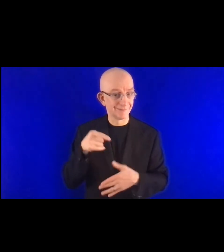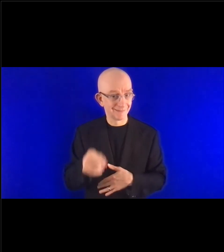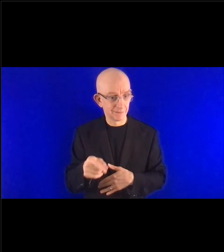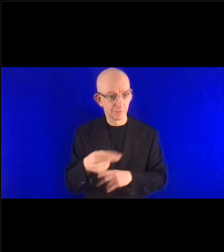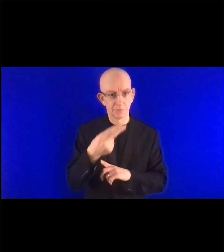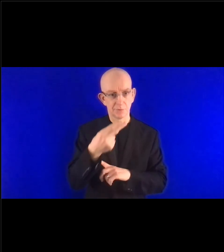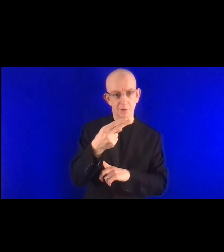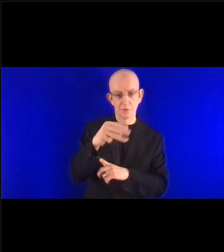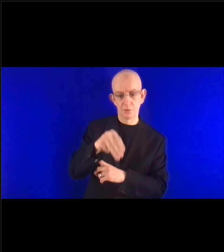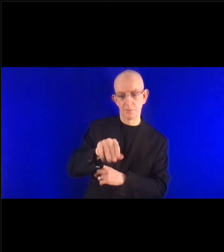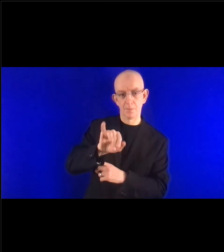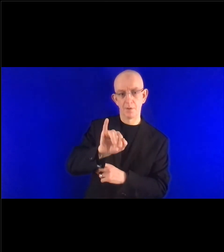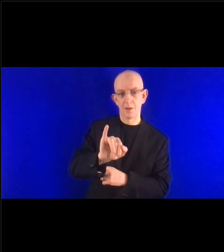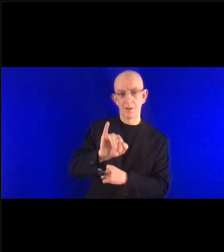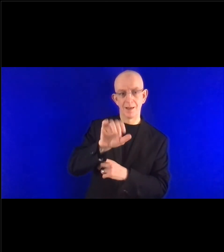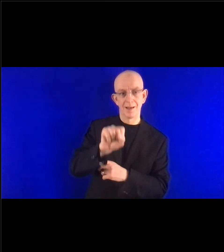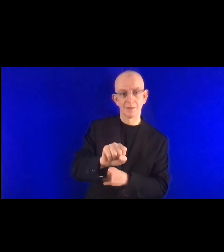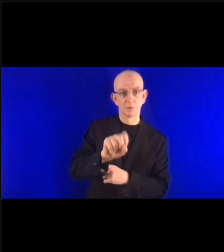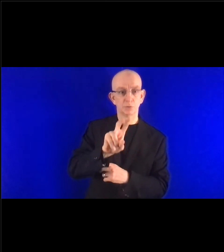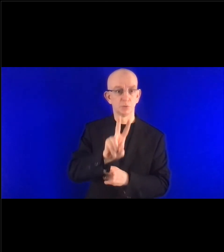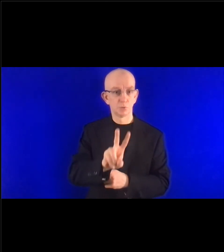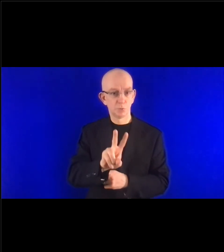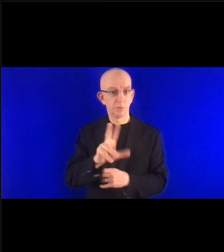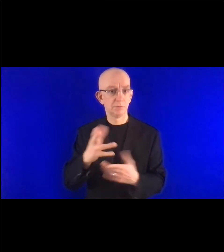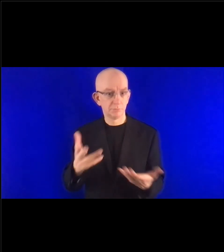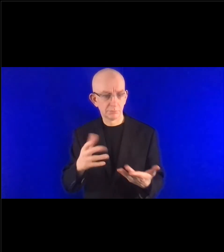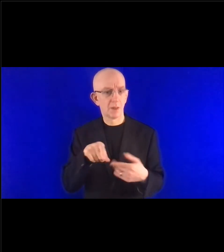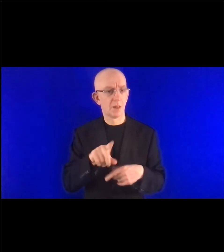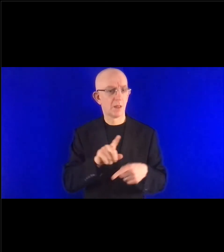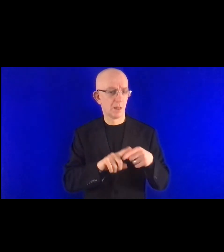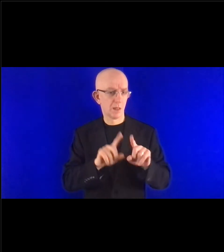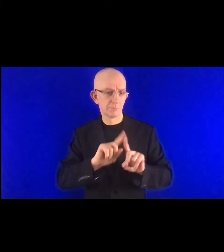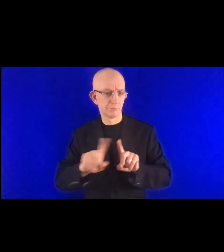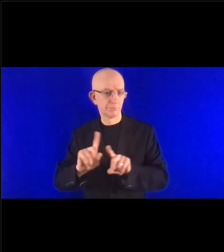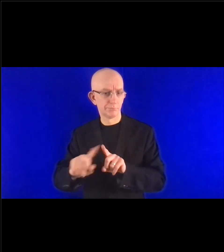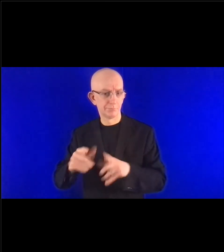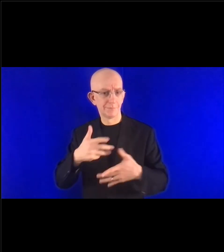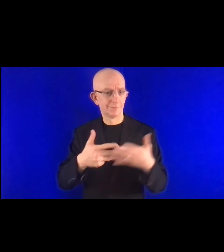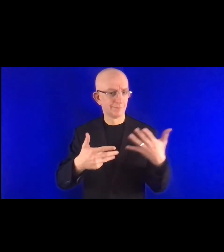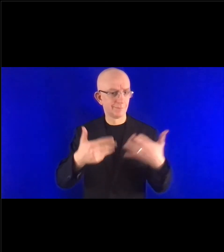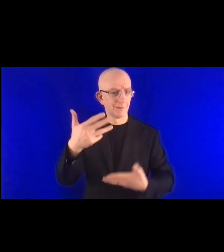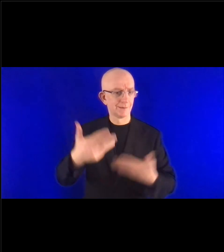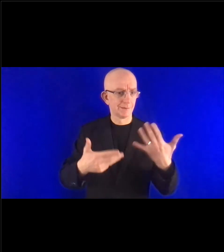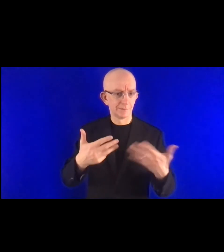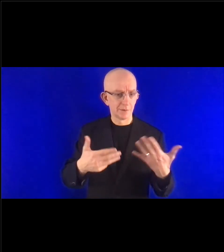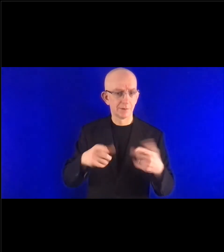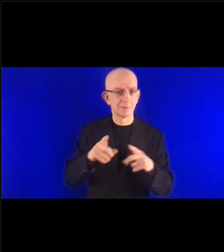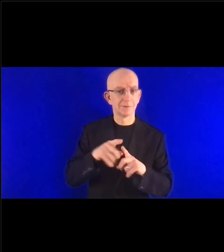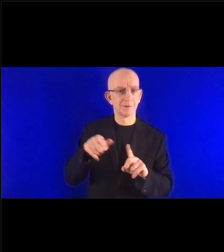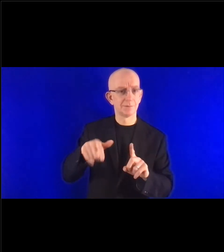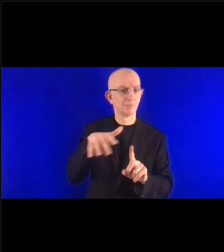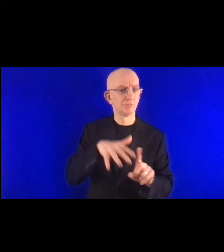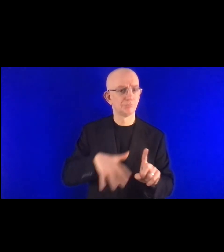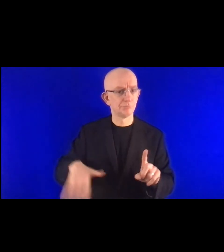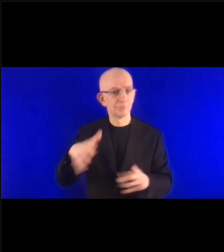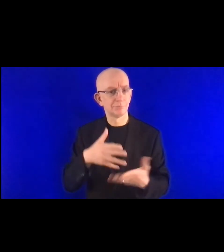the Integrated Human Resource Information System, and the Uganda Electronic Medical Records.